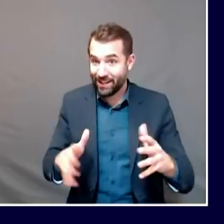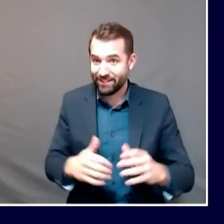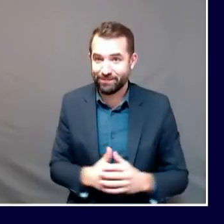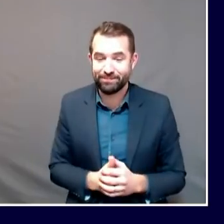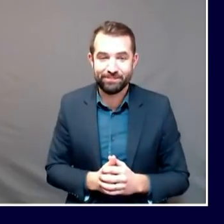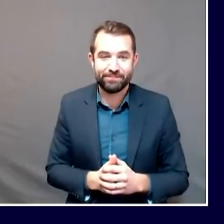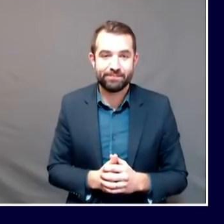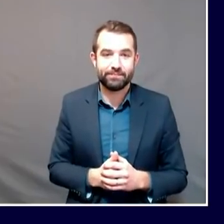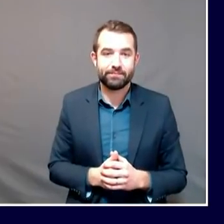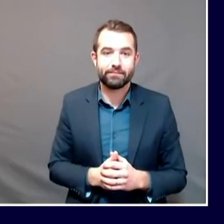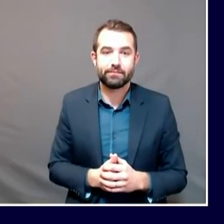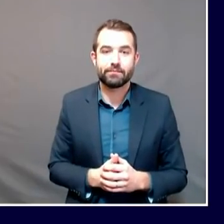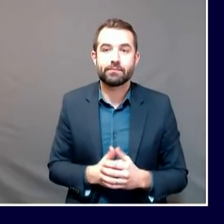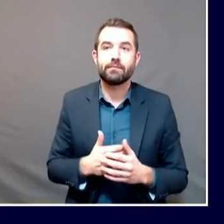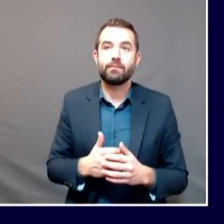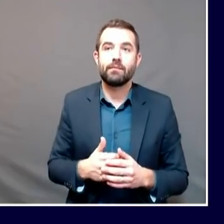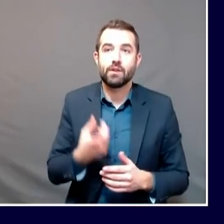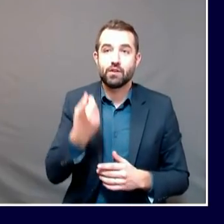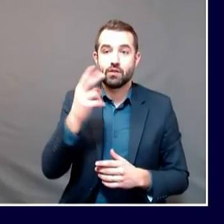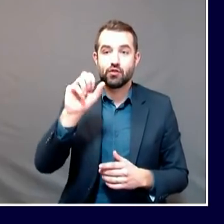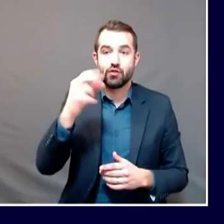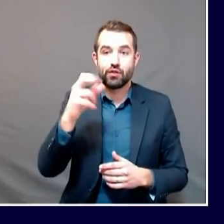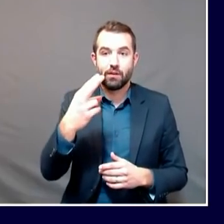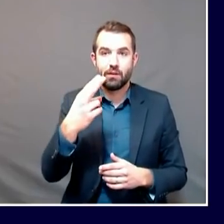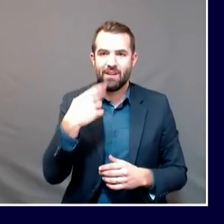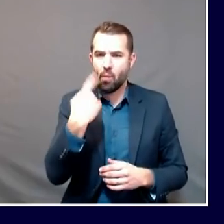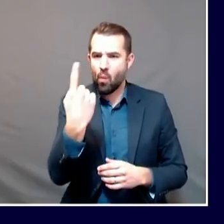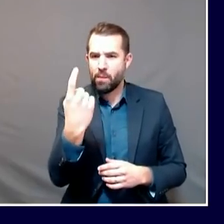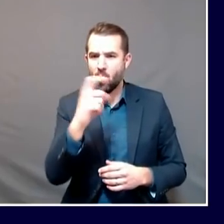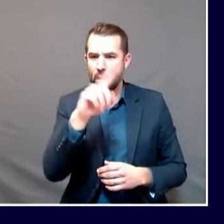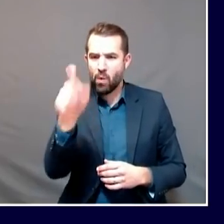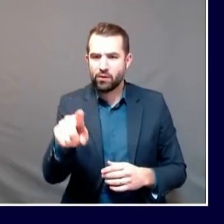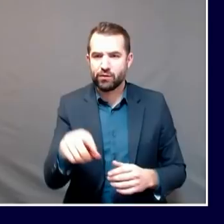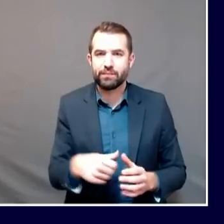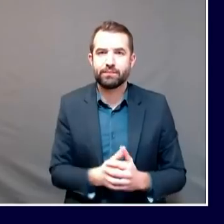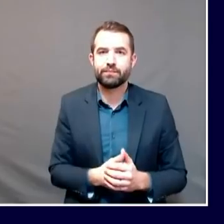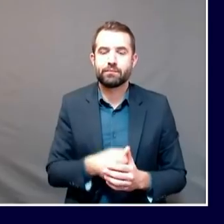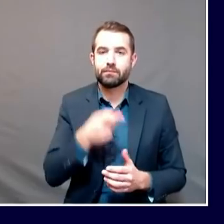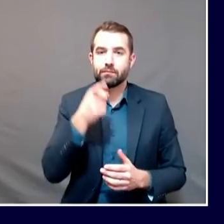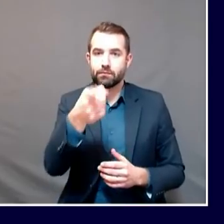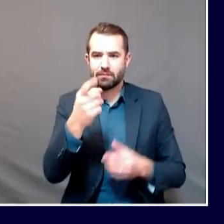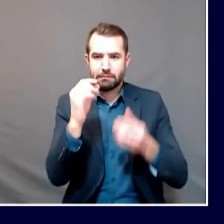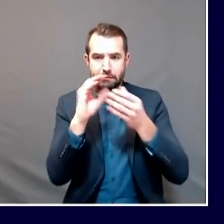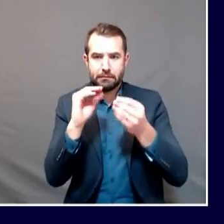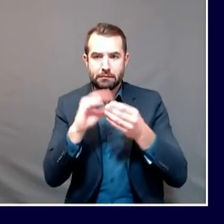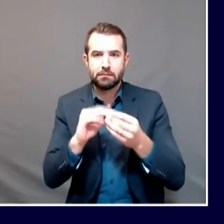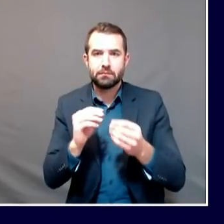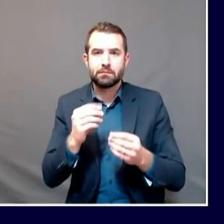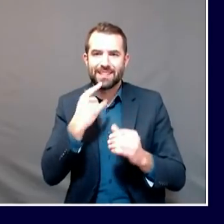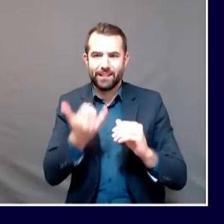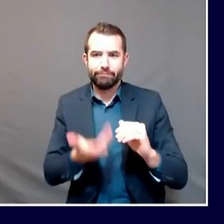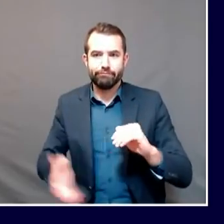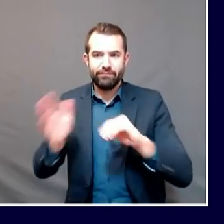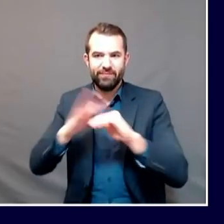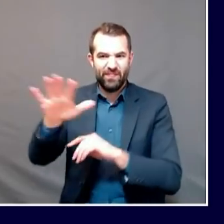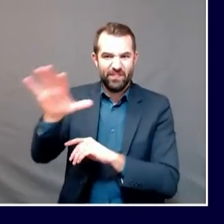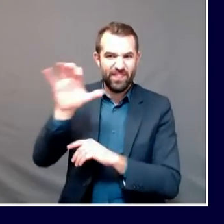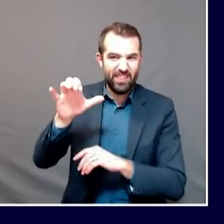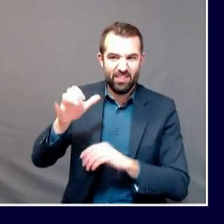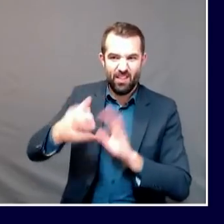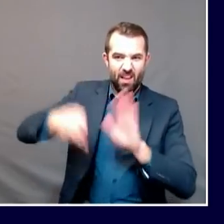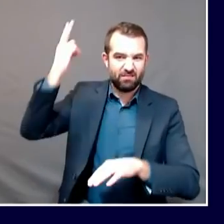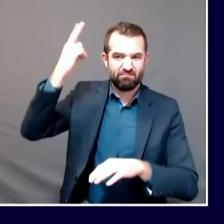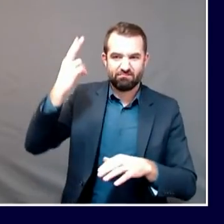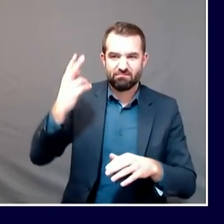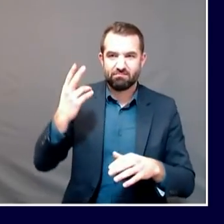Dr. Shah, one more question. As you mentioned, we crossed over the 500 case mark today, a record that none of us wanted to see,